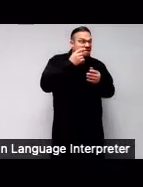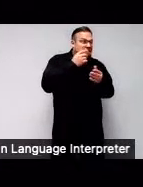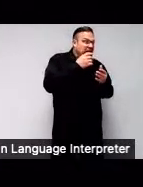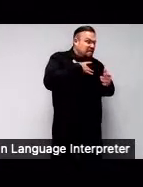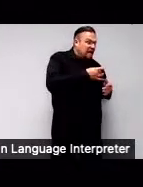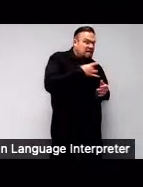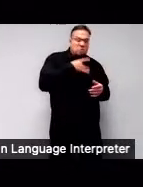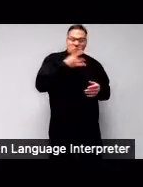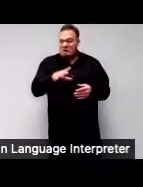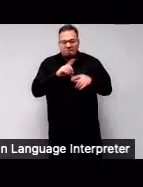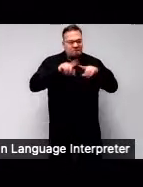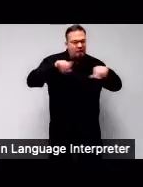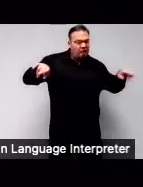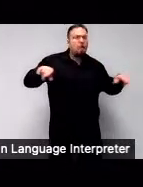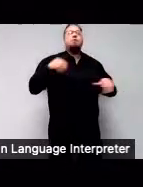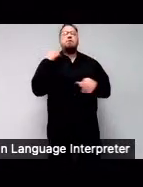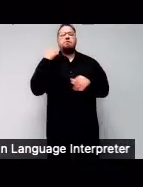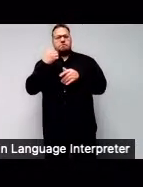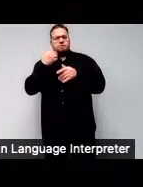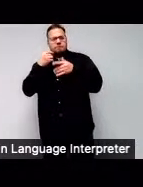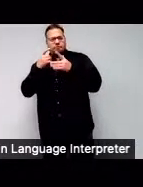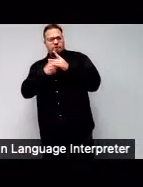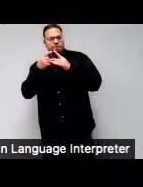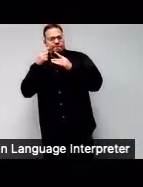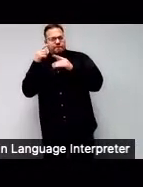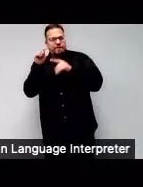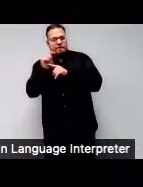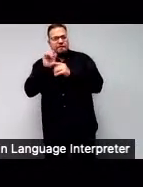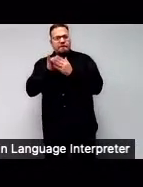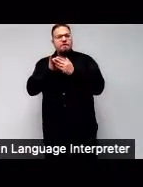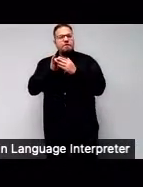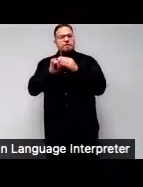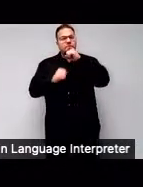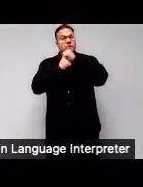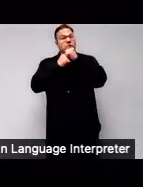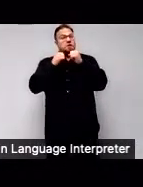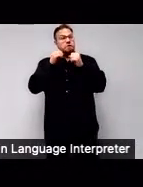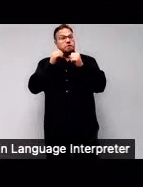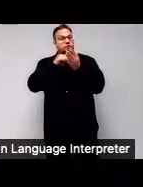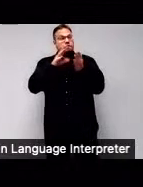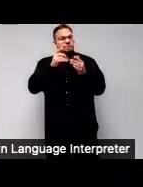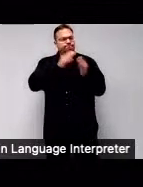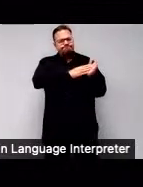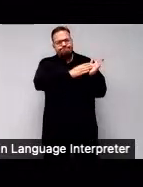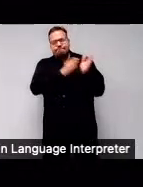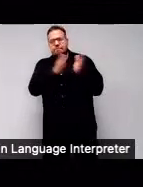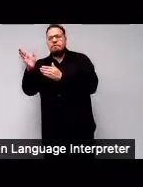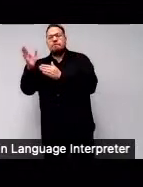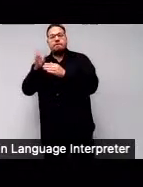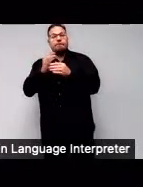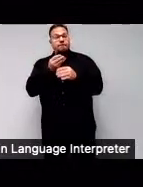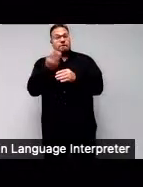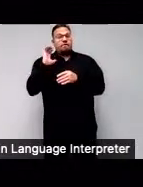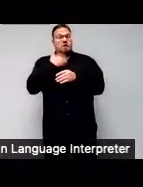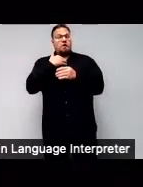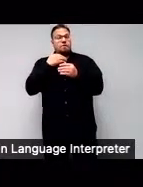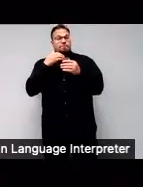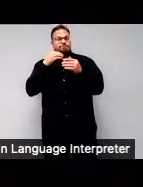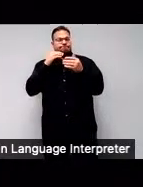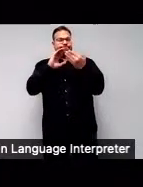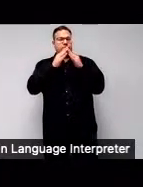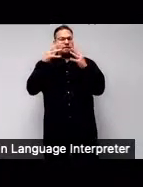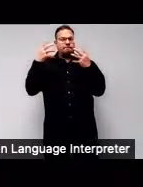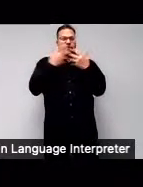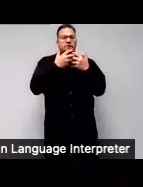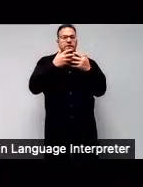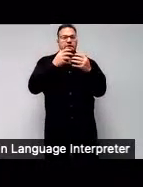goal is to start training and supporting students in a pathway. So a few different of our community partner settings, you'll see we